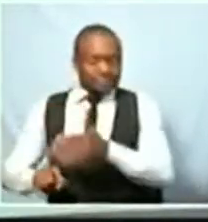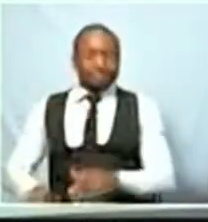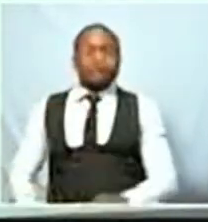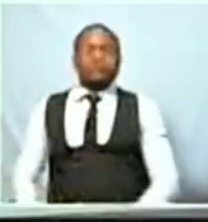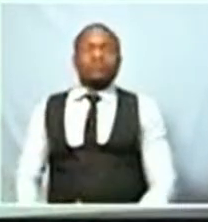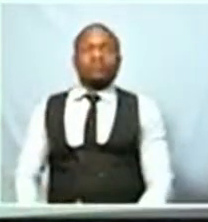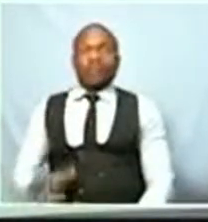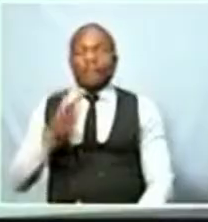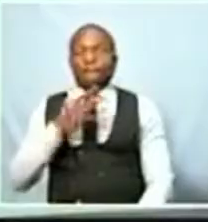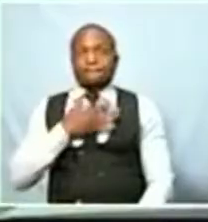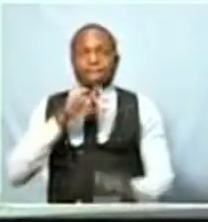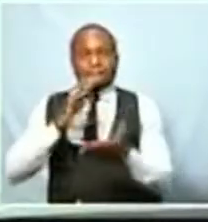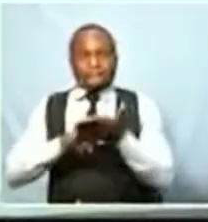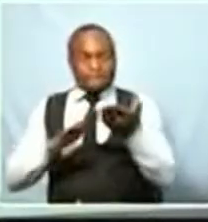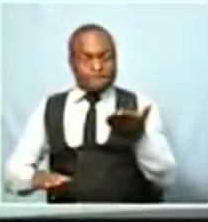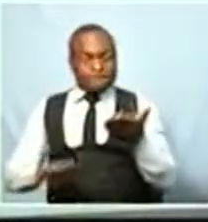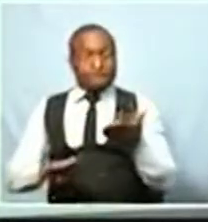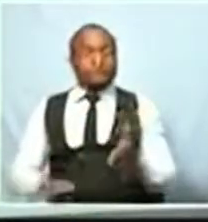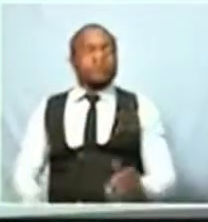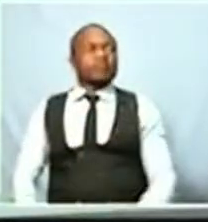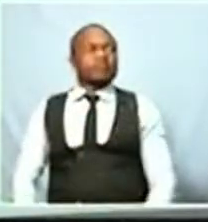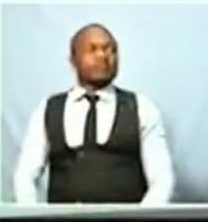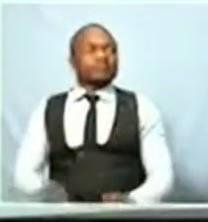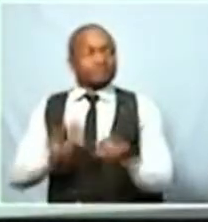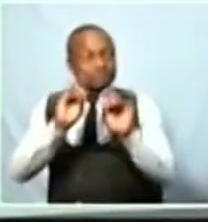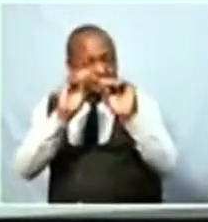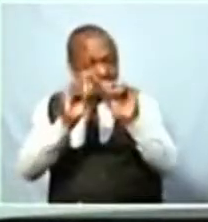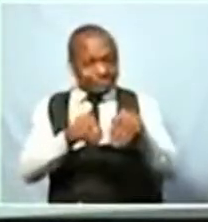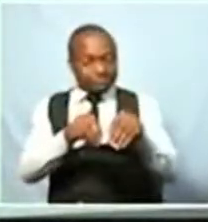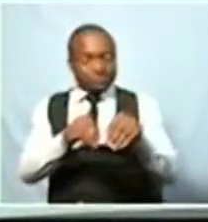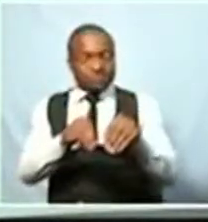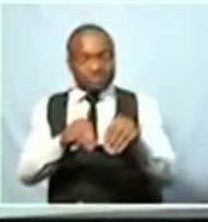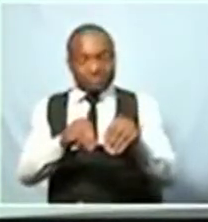It is my belief that once we put into place